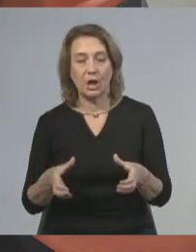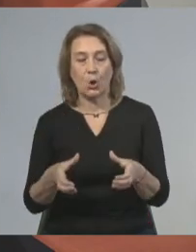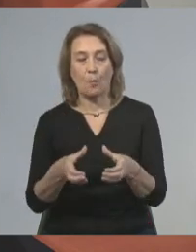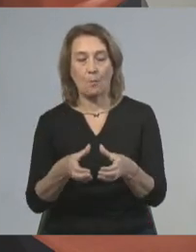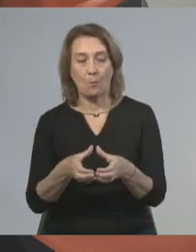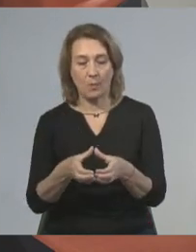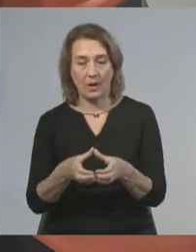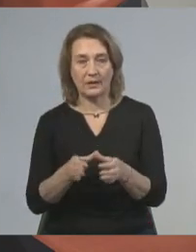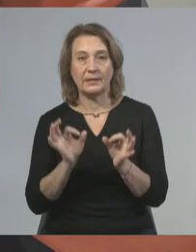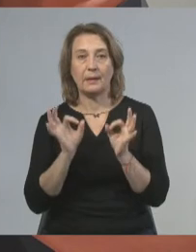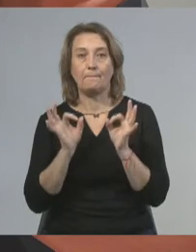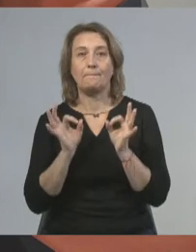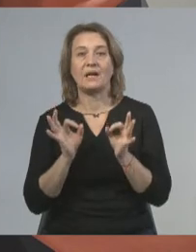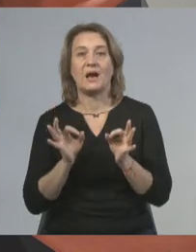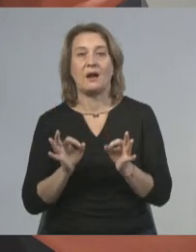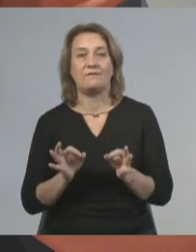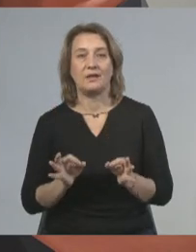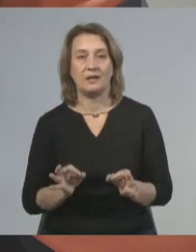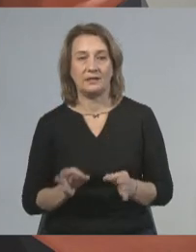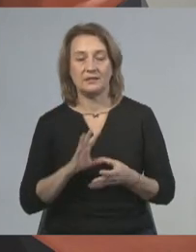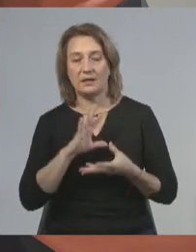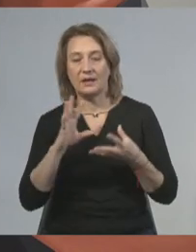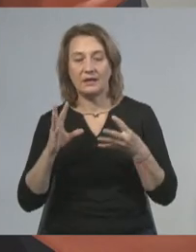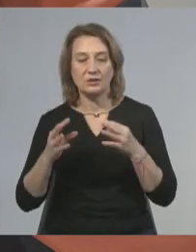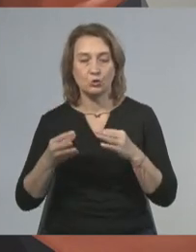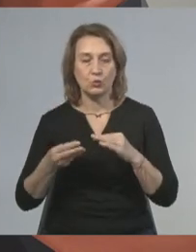information campaign is also